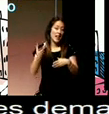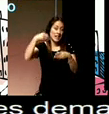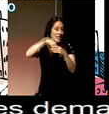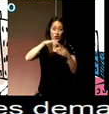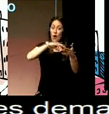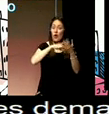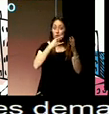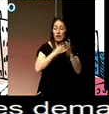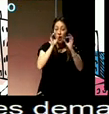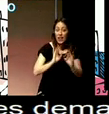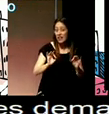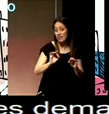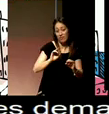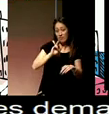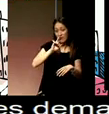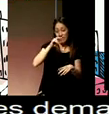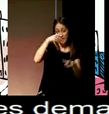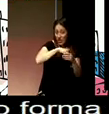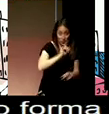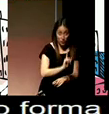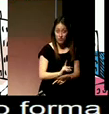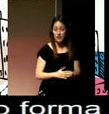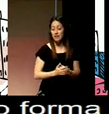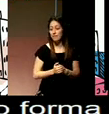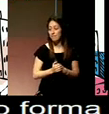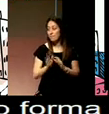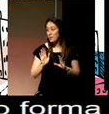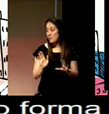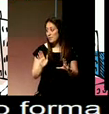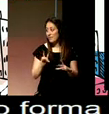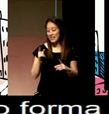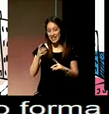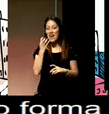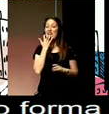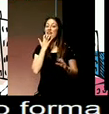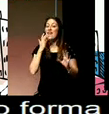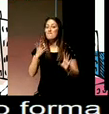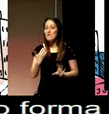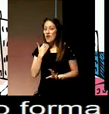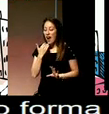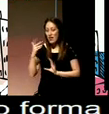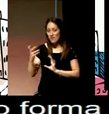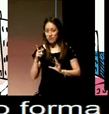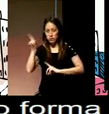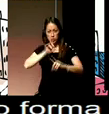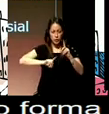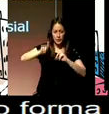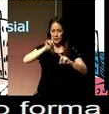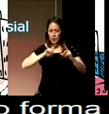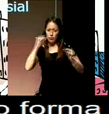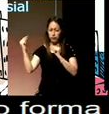But in spite of this extremely controversial example, the municipality of Venice is a